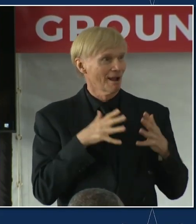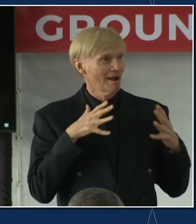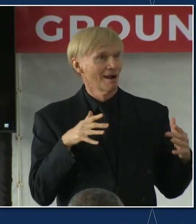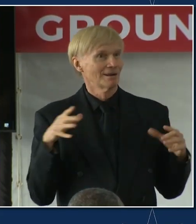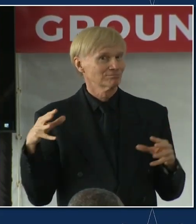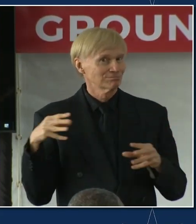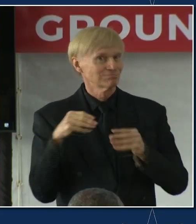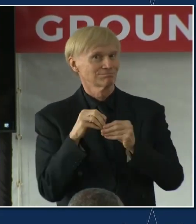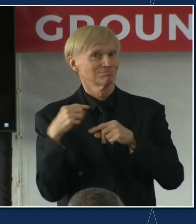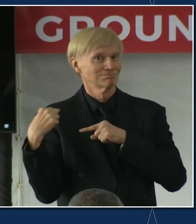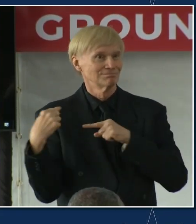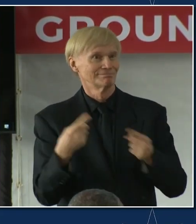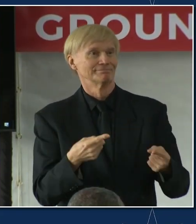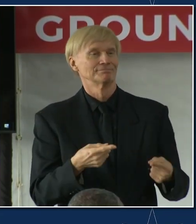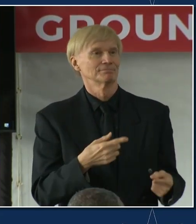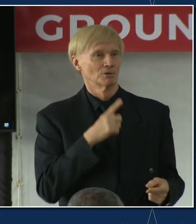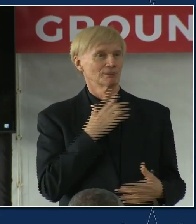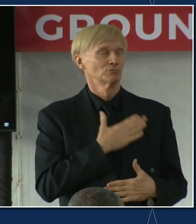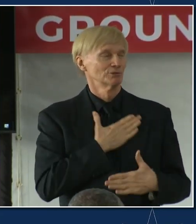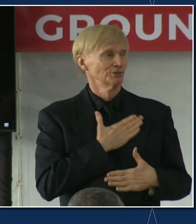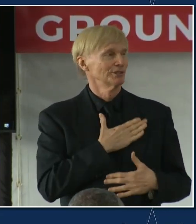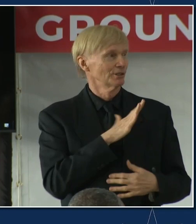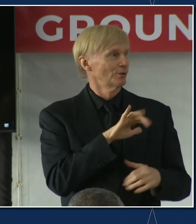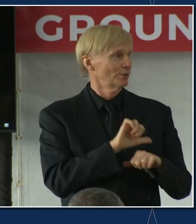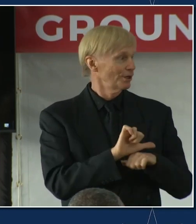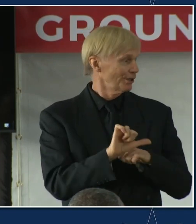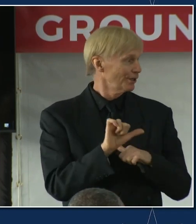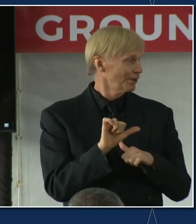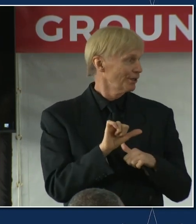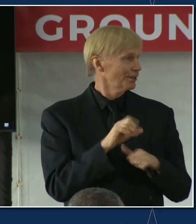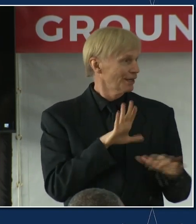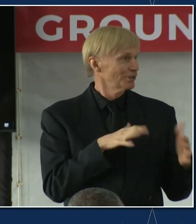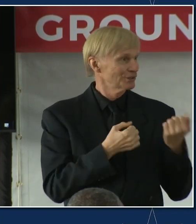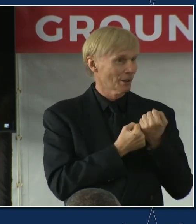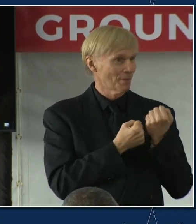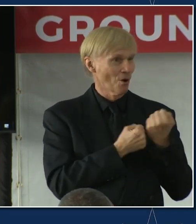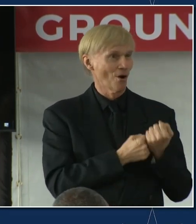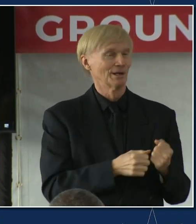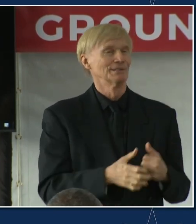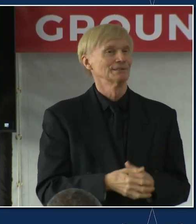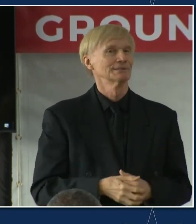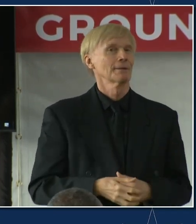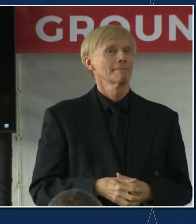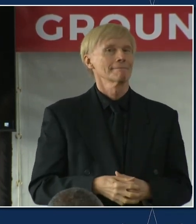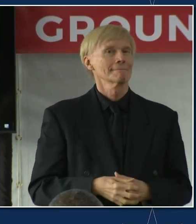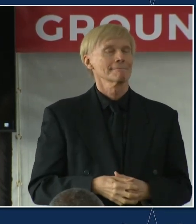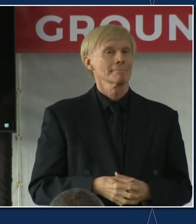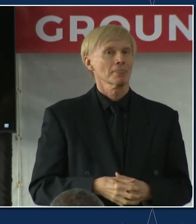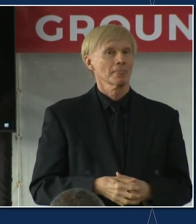things, and I appreciate your work. I appreciate your support.